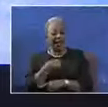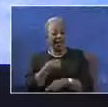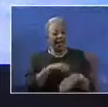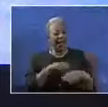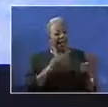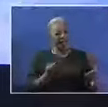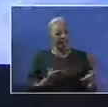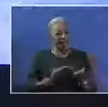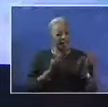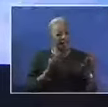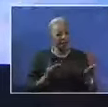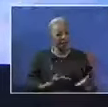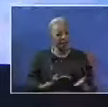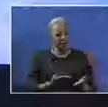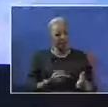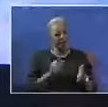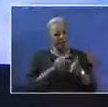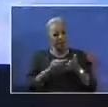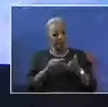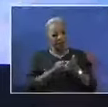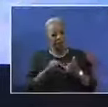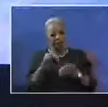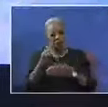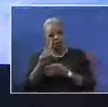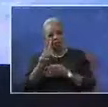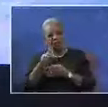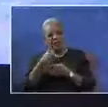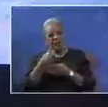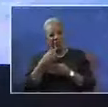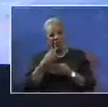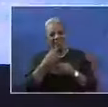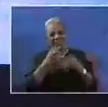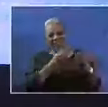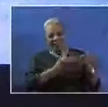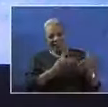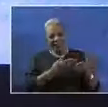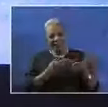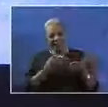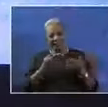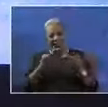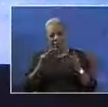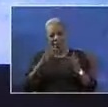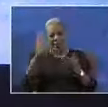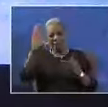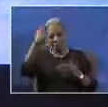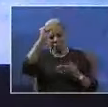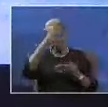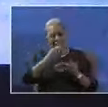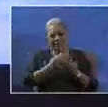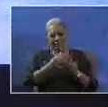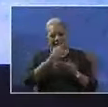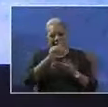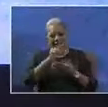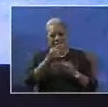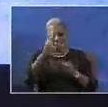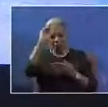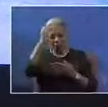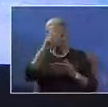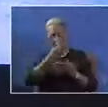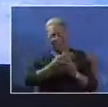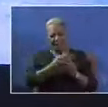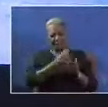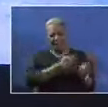says, well, it's there. He says, take him up. There it is. And take now your son, your only son whom you love, and go to the land